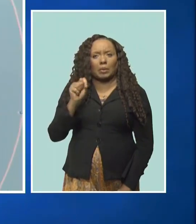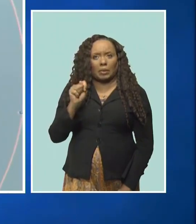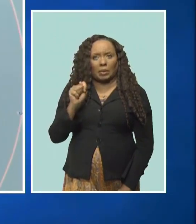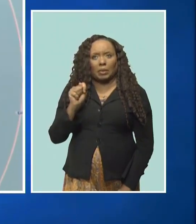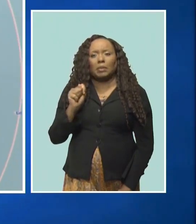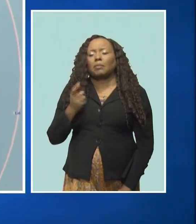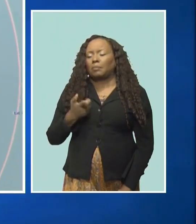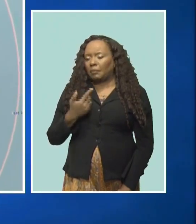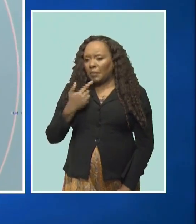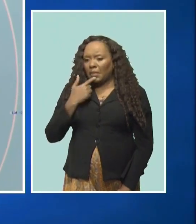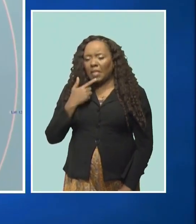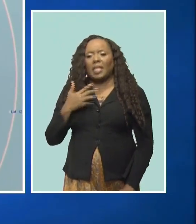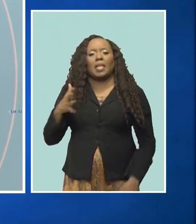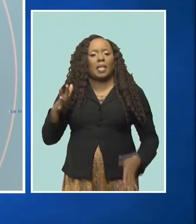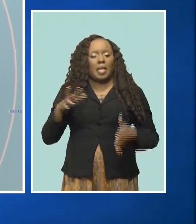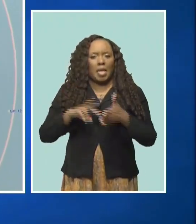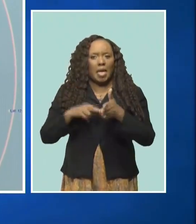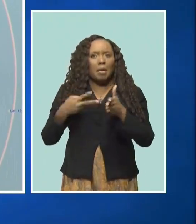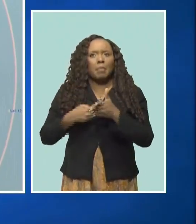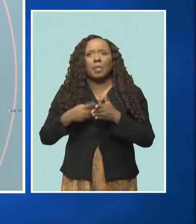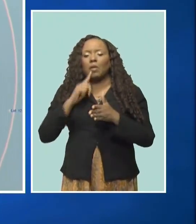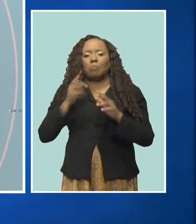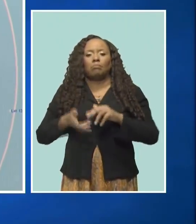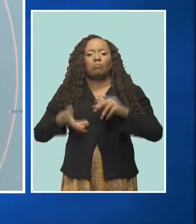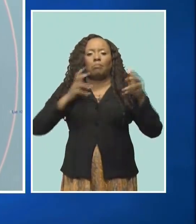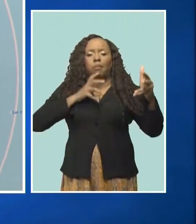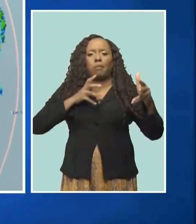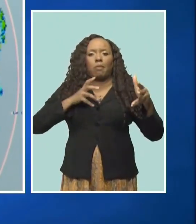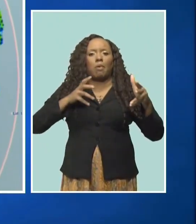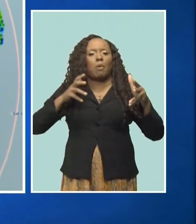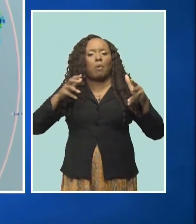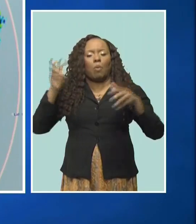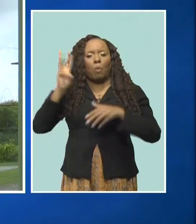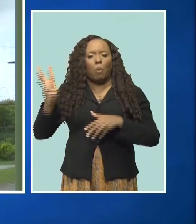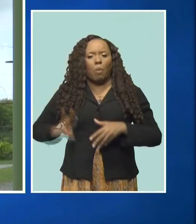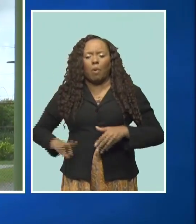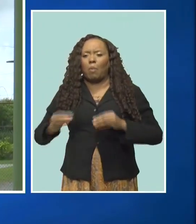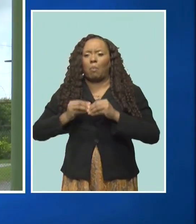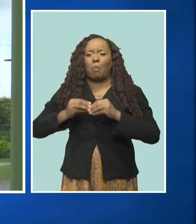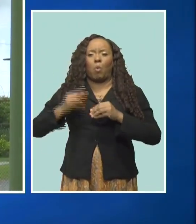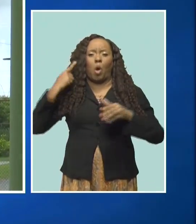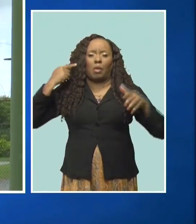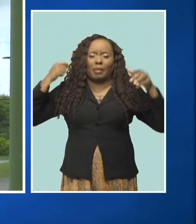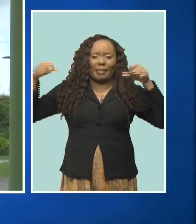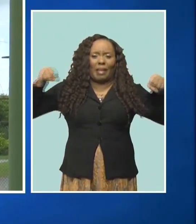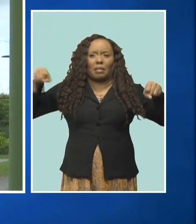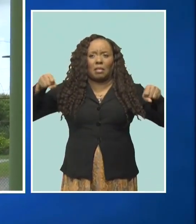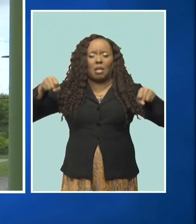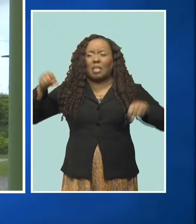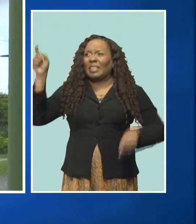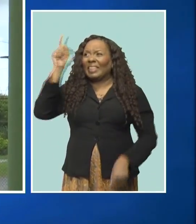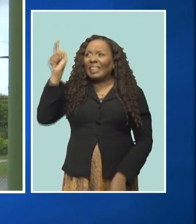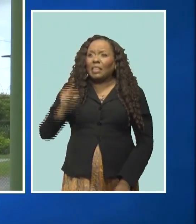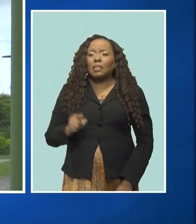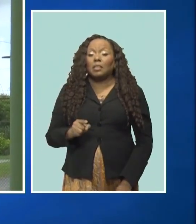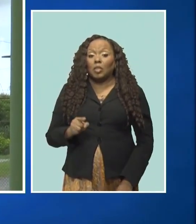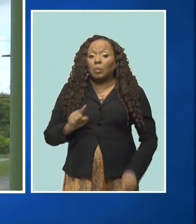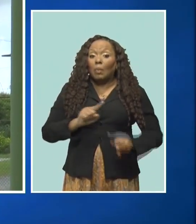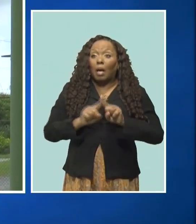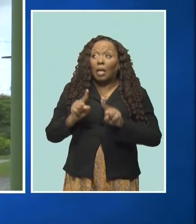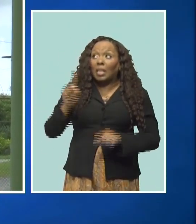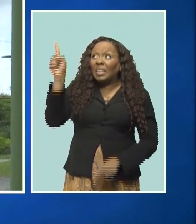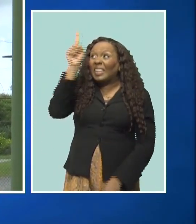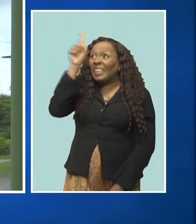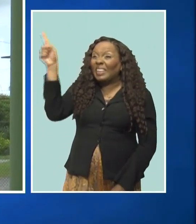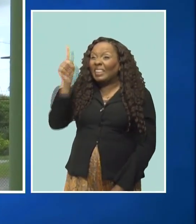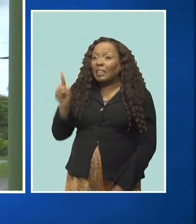results in weakened winds across the island chain, creating more thunderstorms and lightning. Regarding the lightning in particular, she